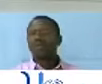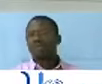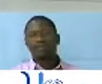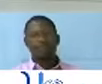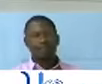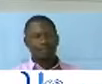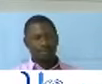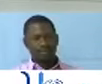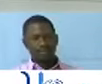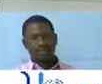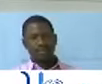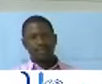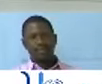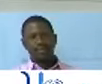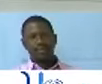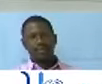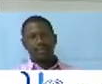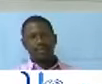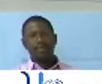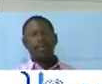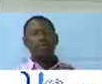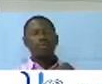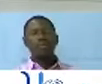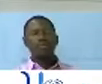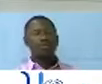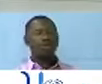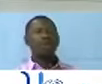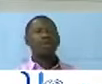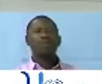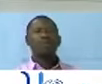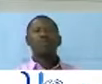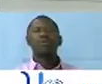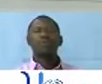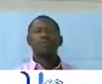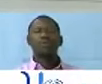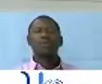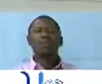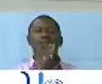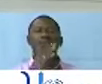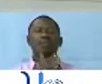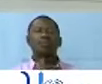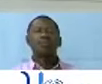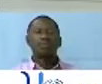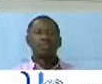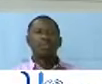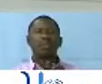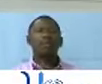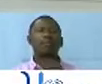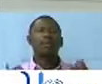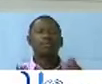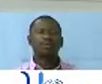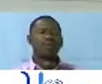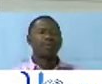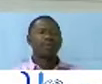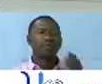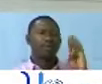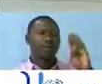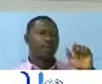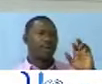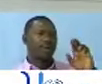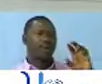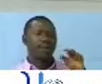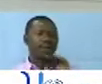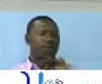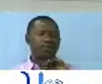xamne mom lañ ko japp ti depo wut ak yoon. Because it was an attack to the independence of the bar. Ndax nak mi nek na mbir mo xamne ni song la